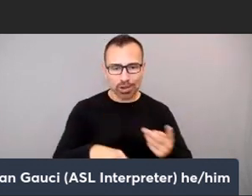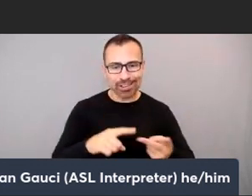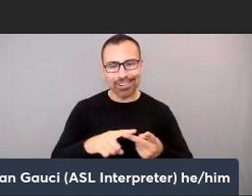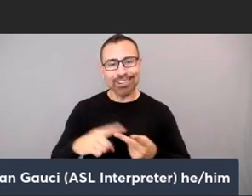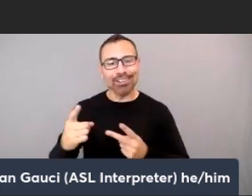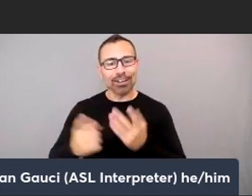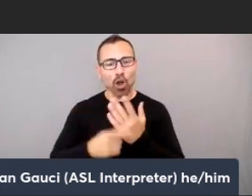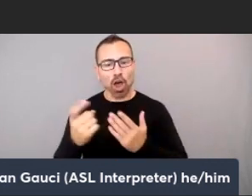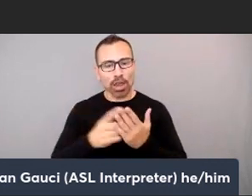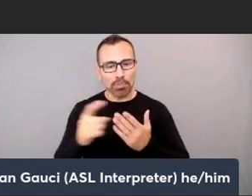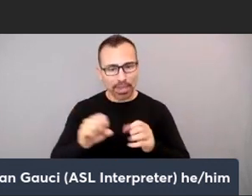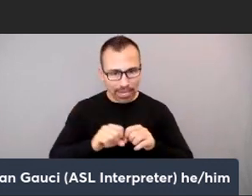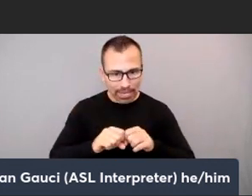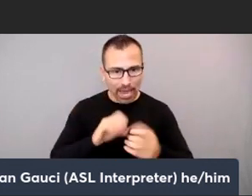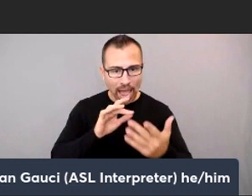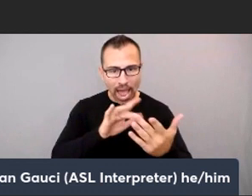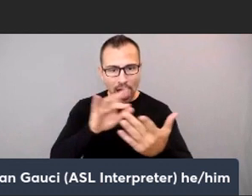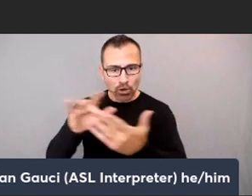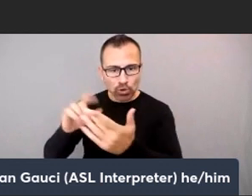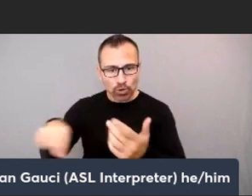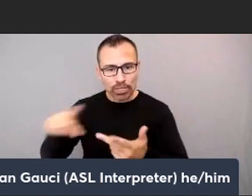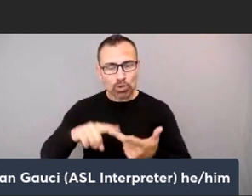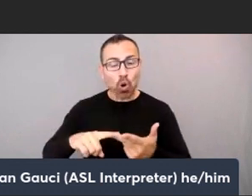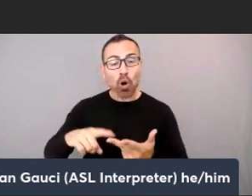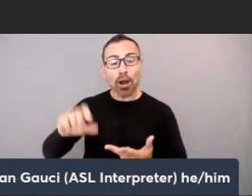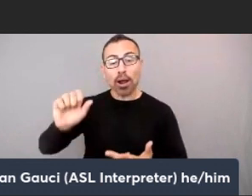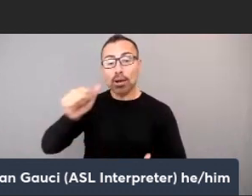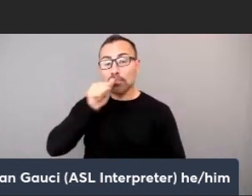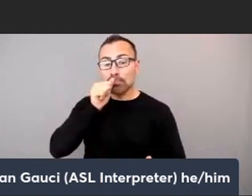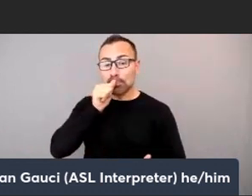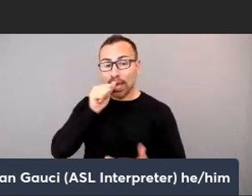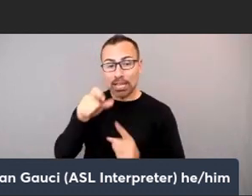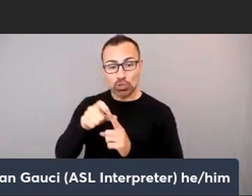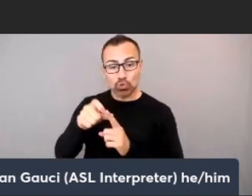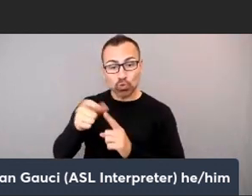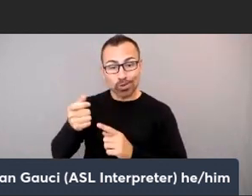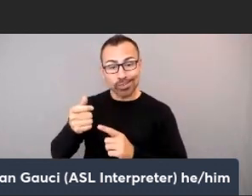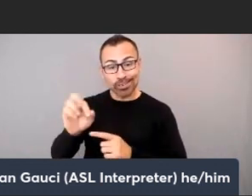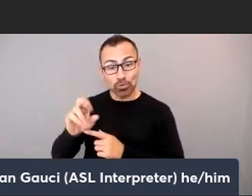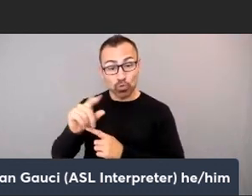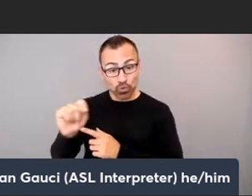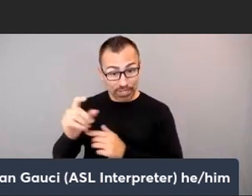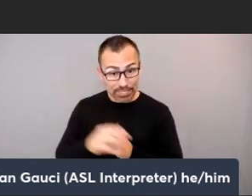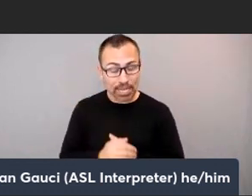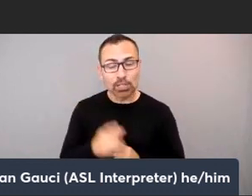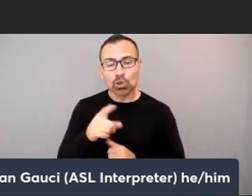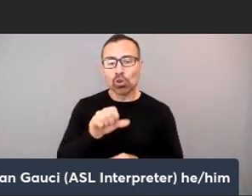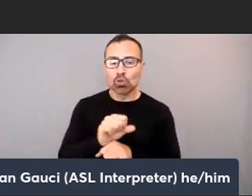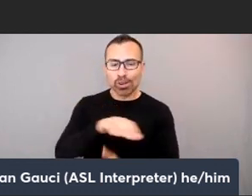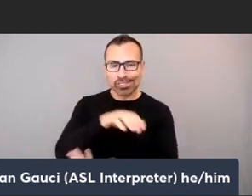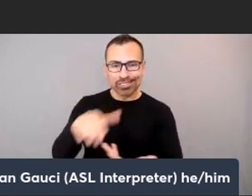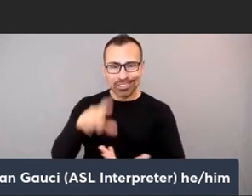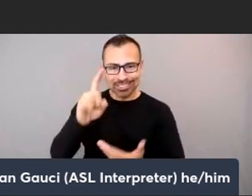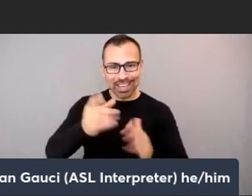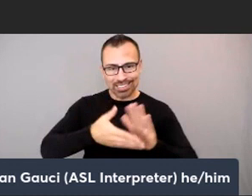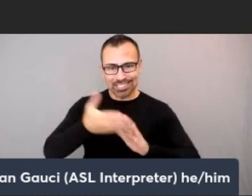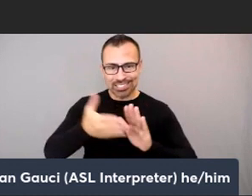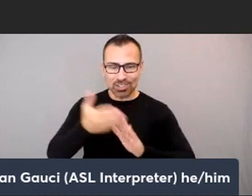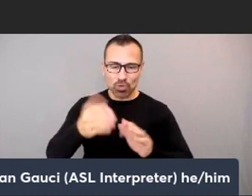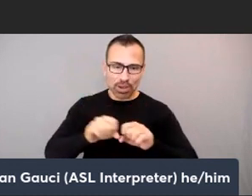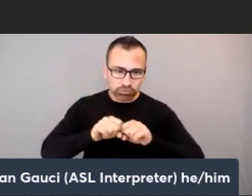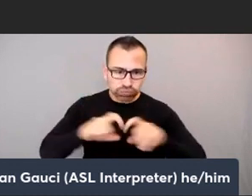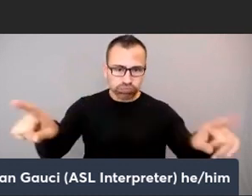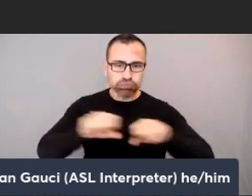or password resets, you name it. When you have workloads that need to generate emails at scale, simple email service is your go-to